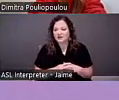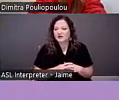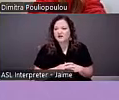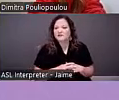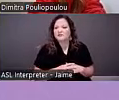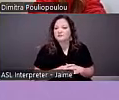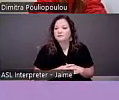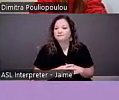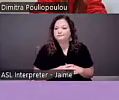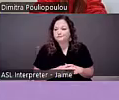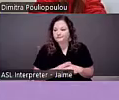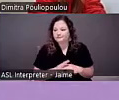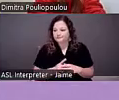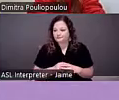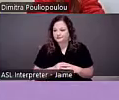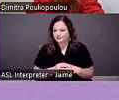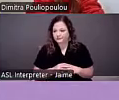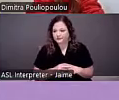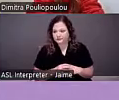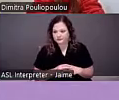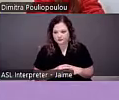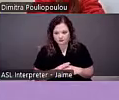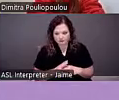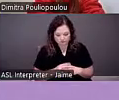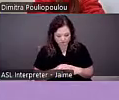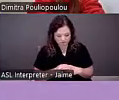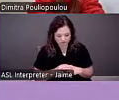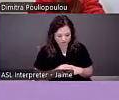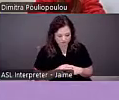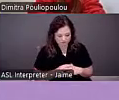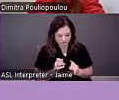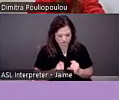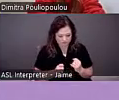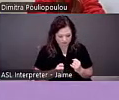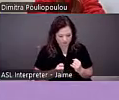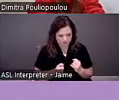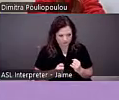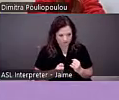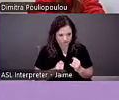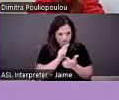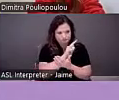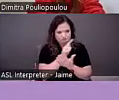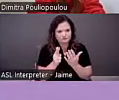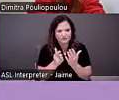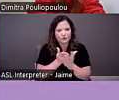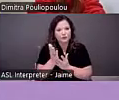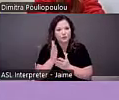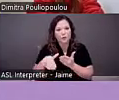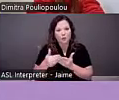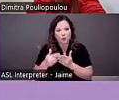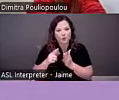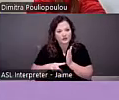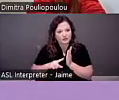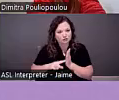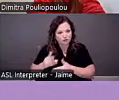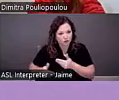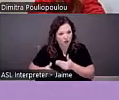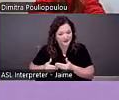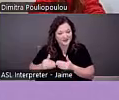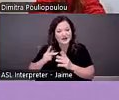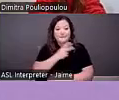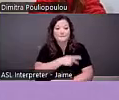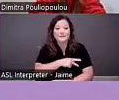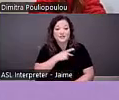knowledge translation isn't really a final step. It's a thread that runs through the entire research process, and patient co-design is where